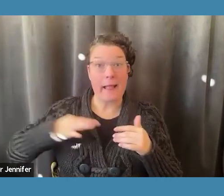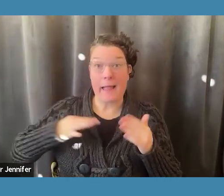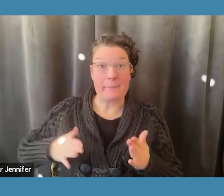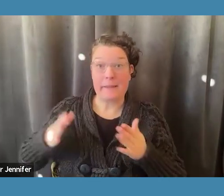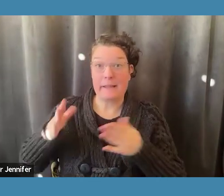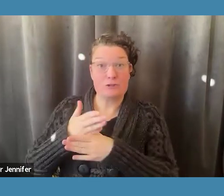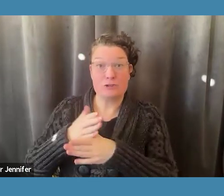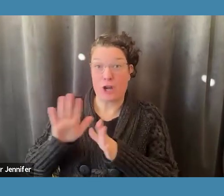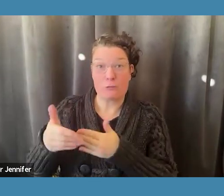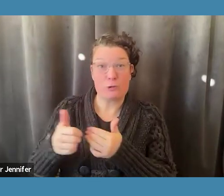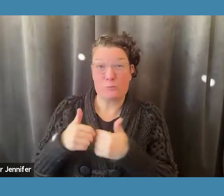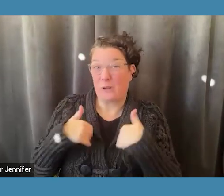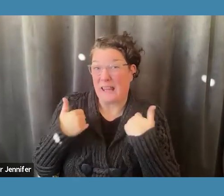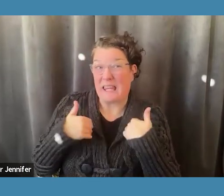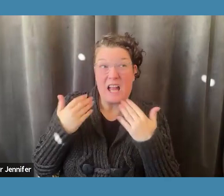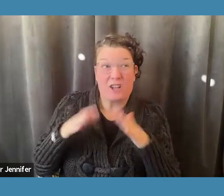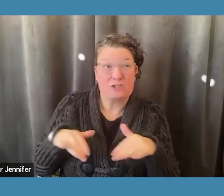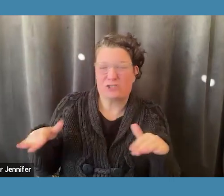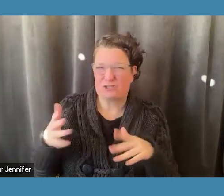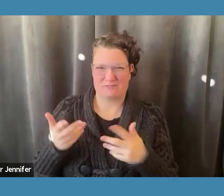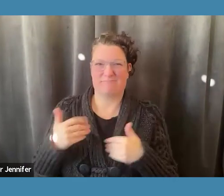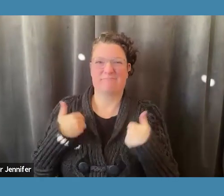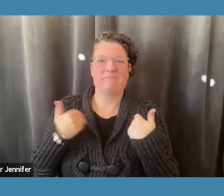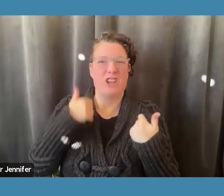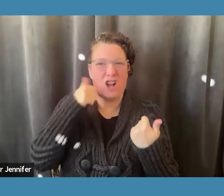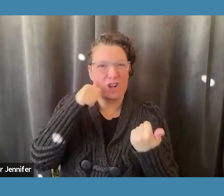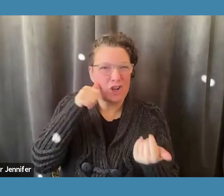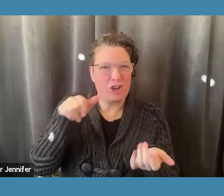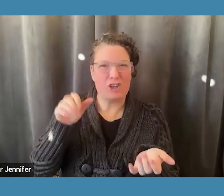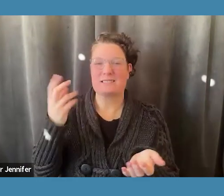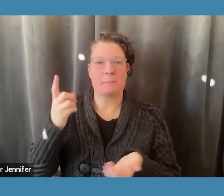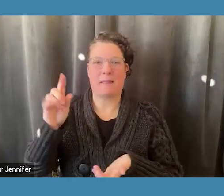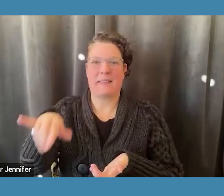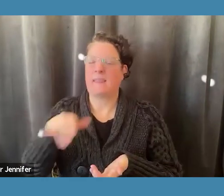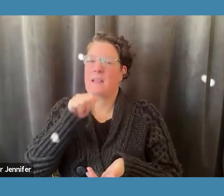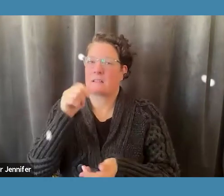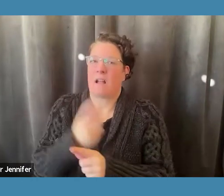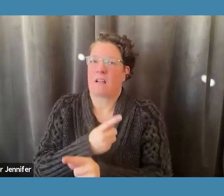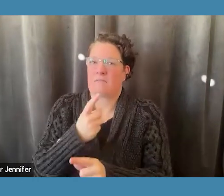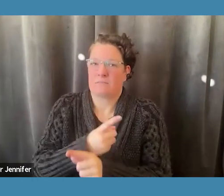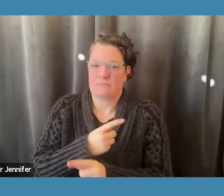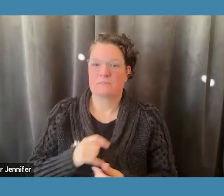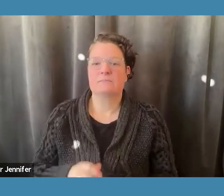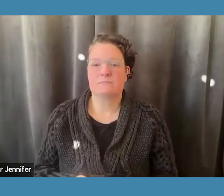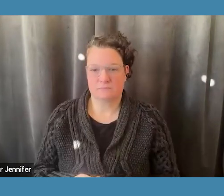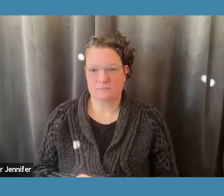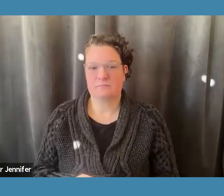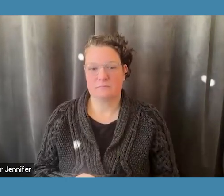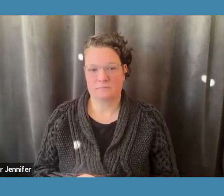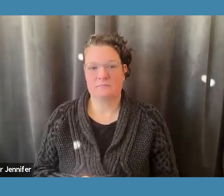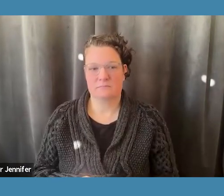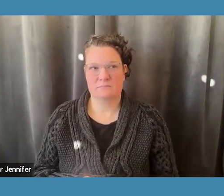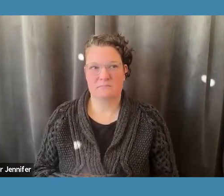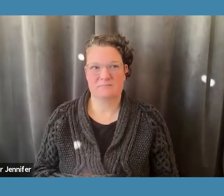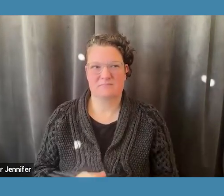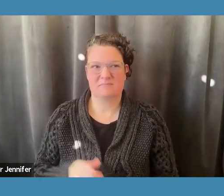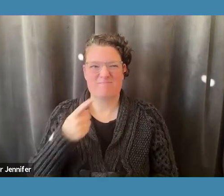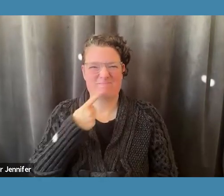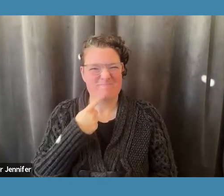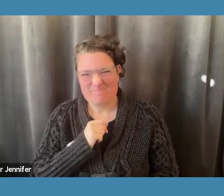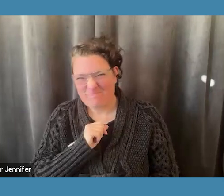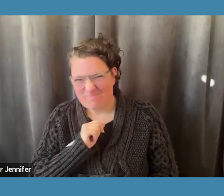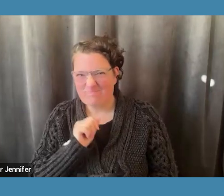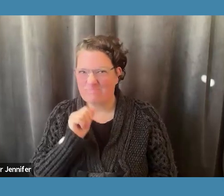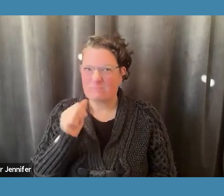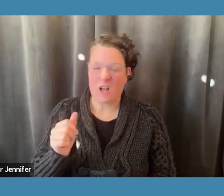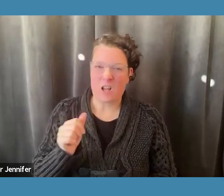with, young children, young girls, or something like that. And they'll decide, that's not really a typical living